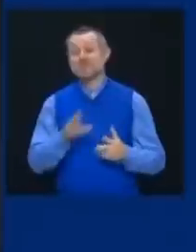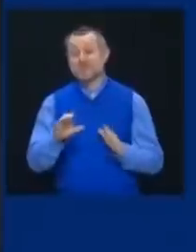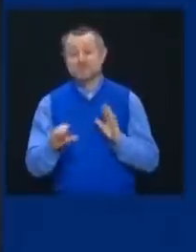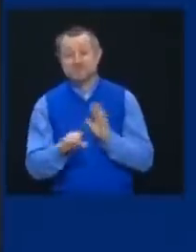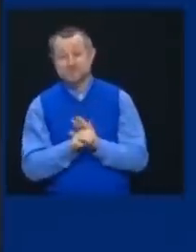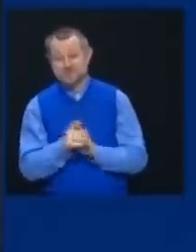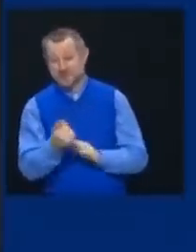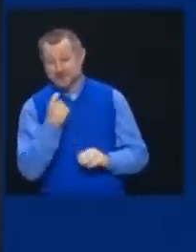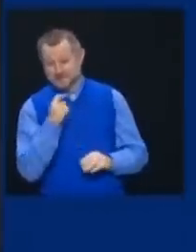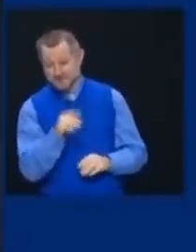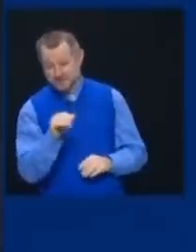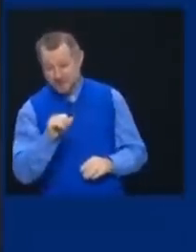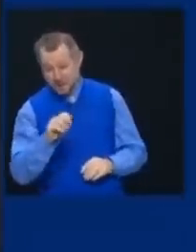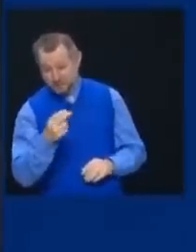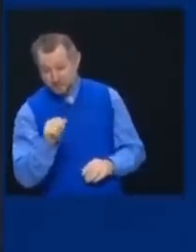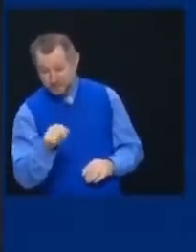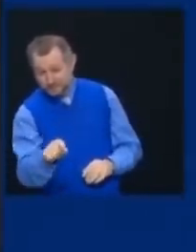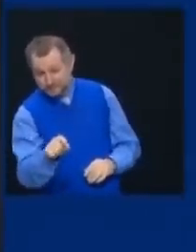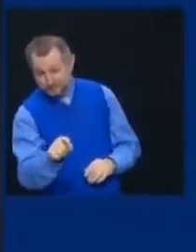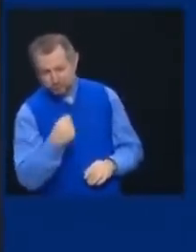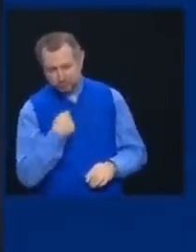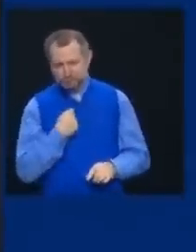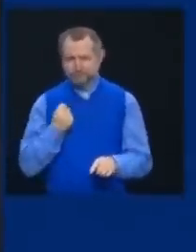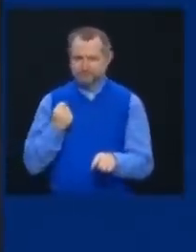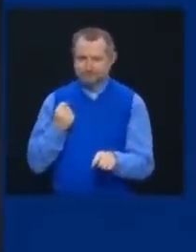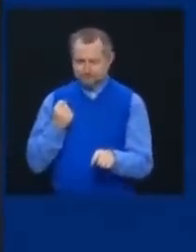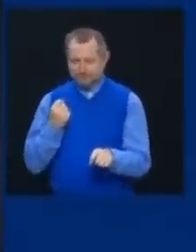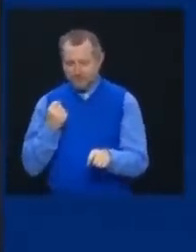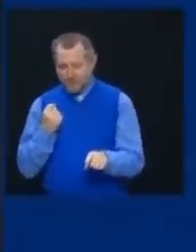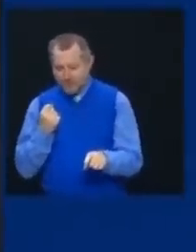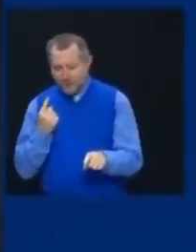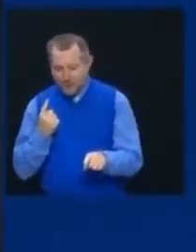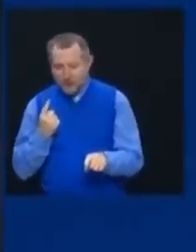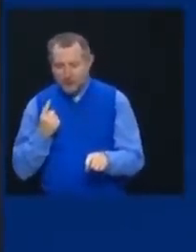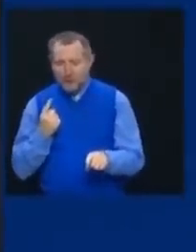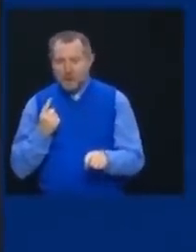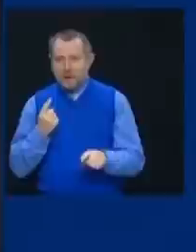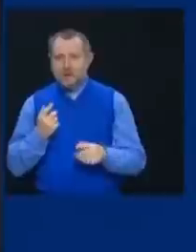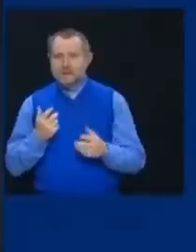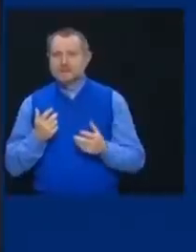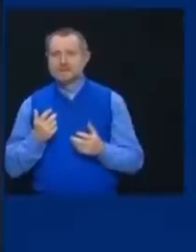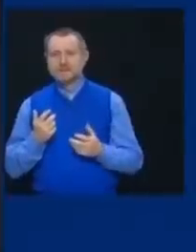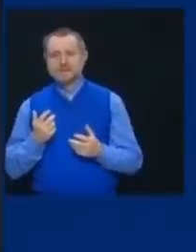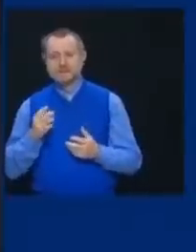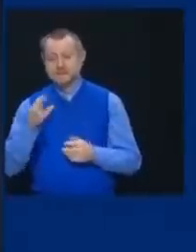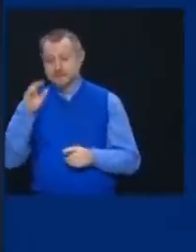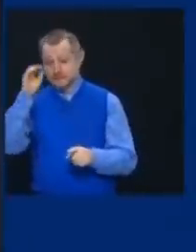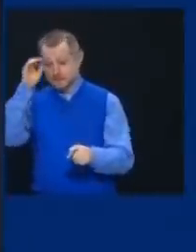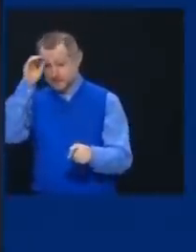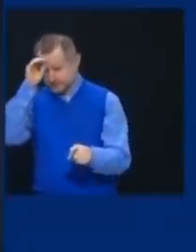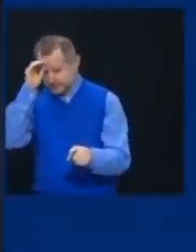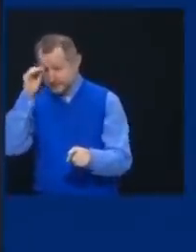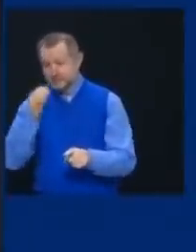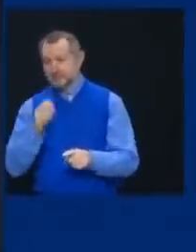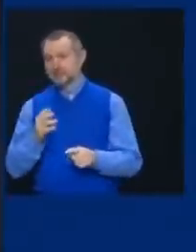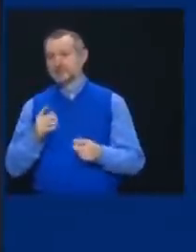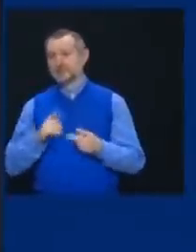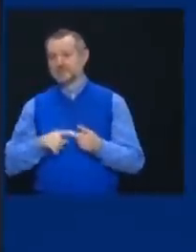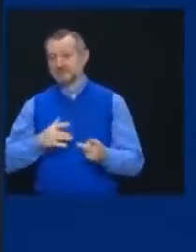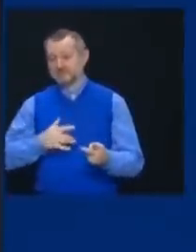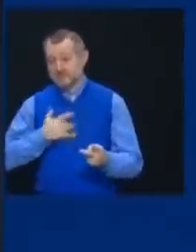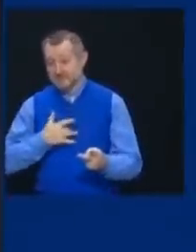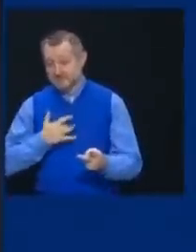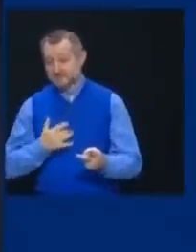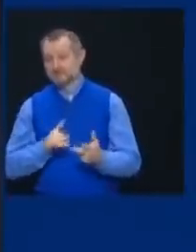I understand the opinion of and feelings of Ms. Ruhr.